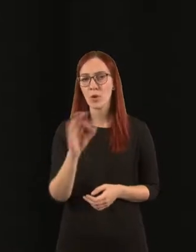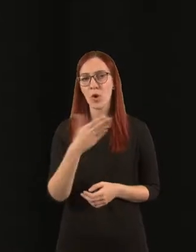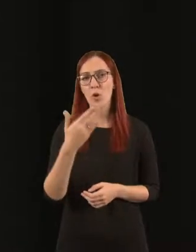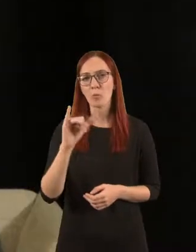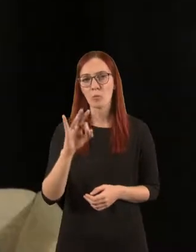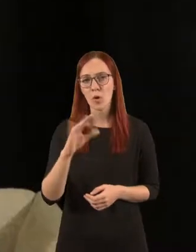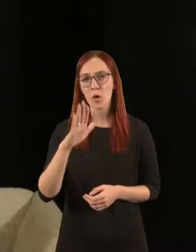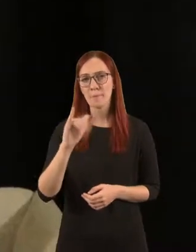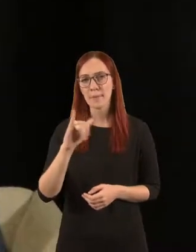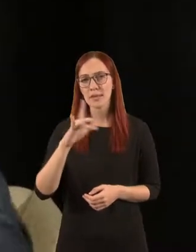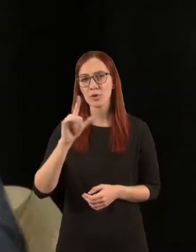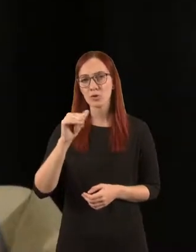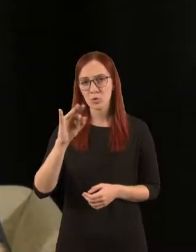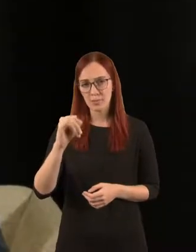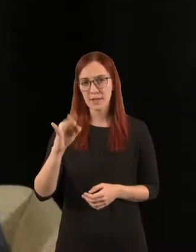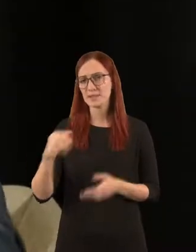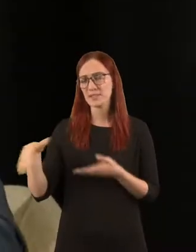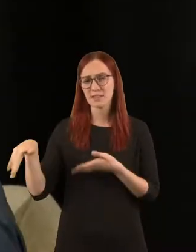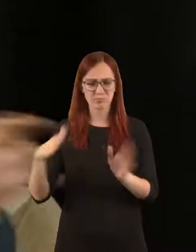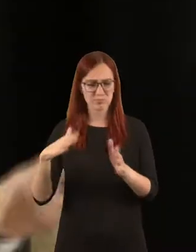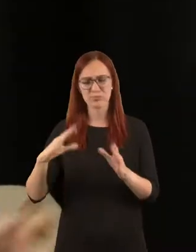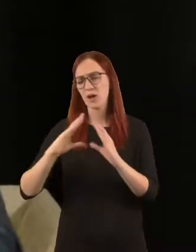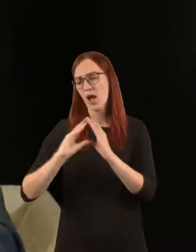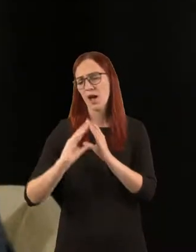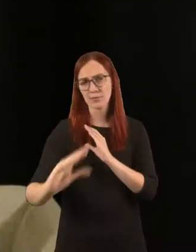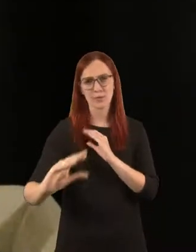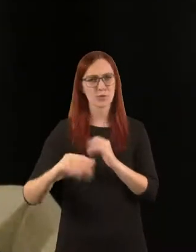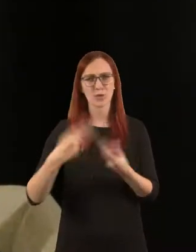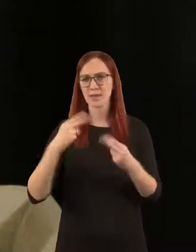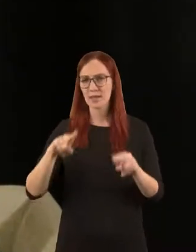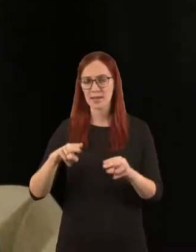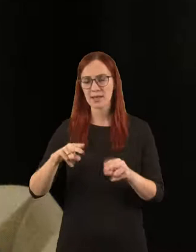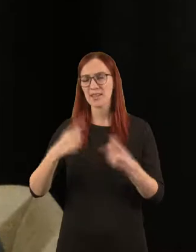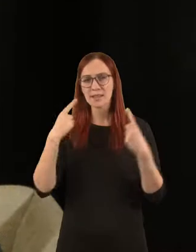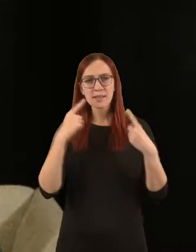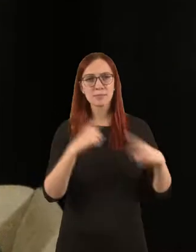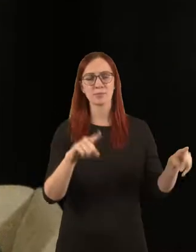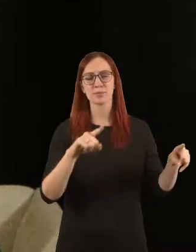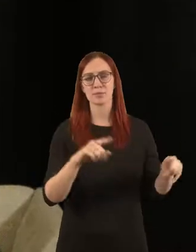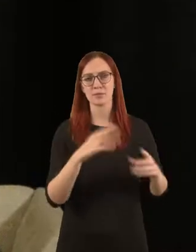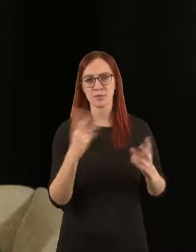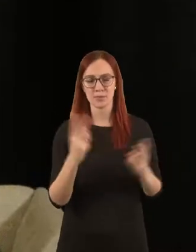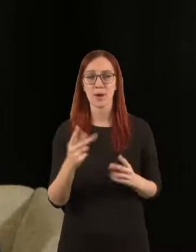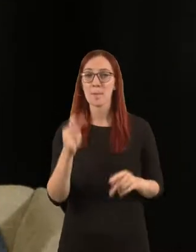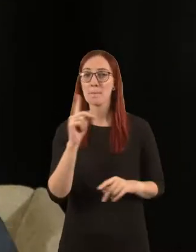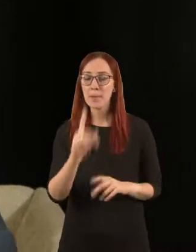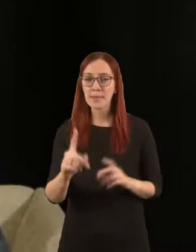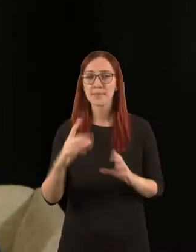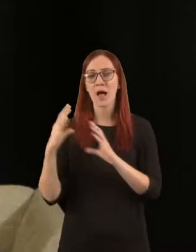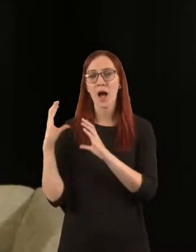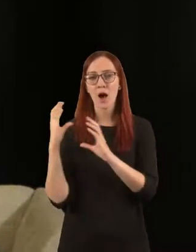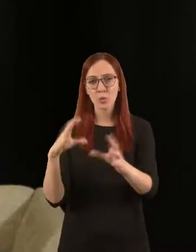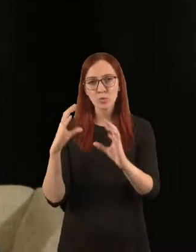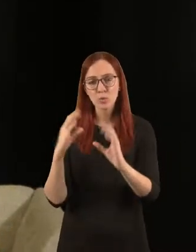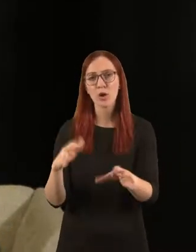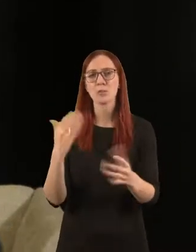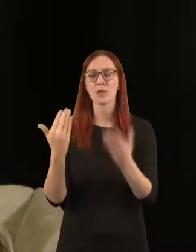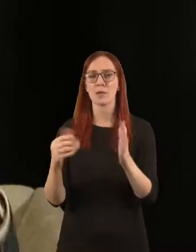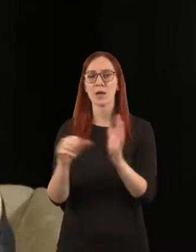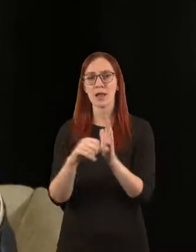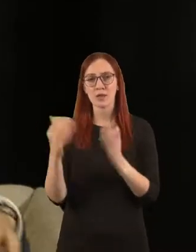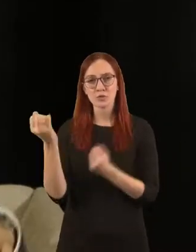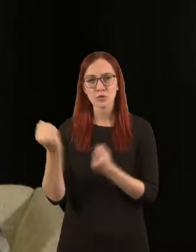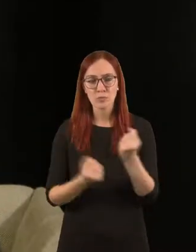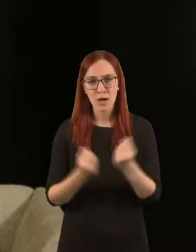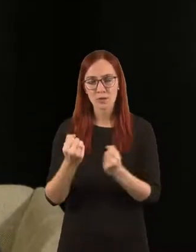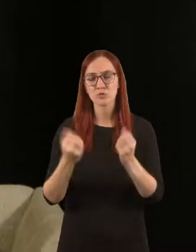Well, when we speak about mobility, we often say that we don't need any more roads, we don't need